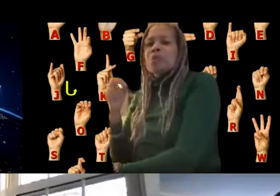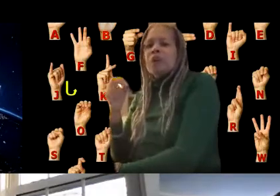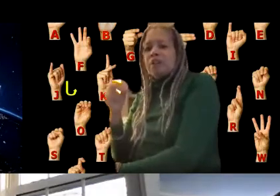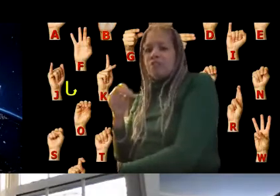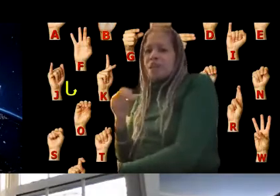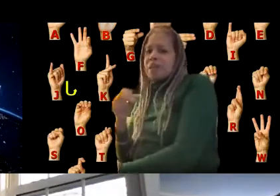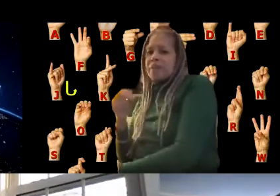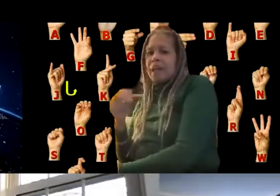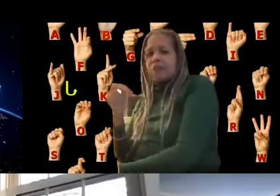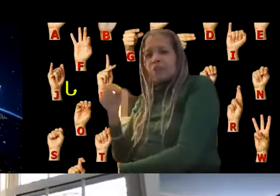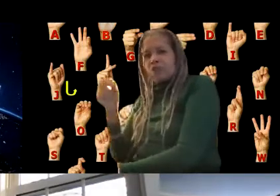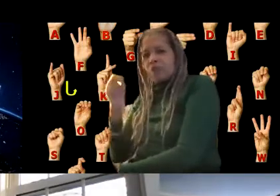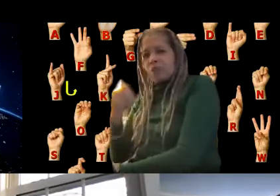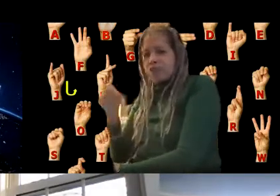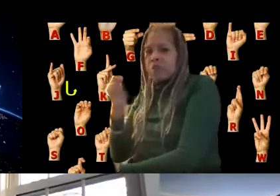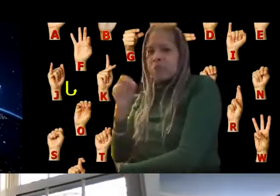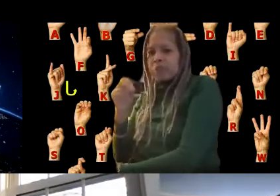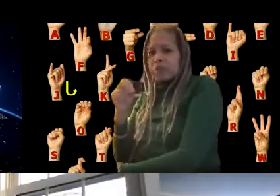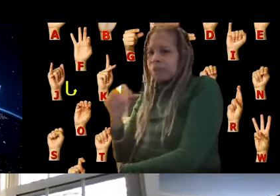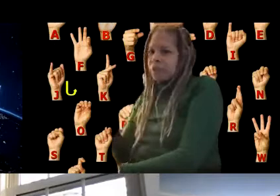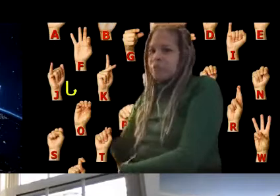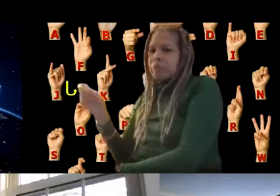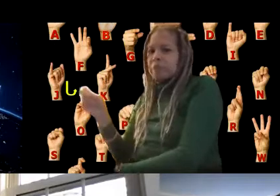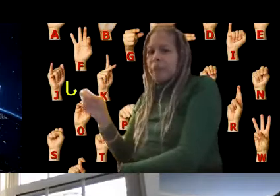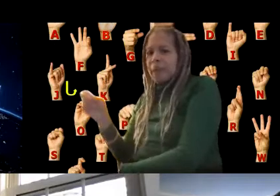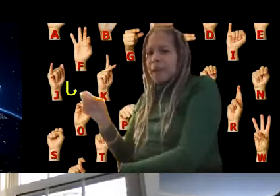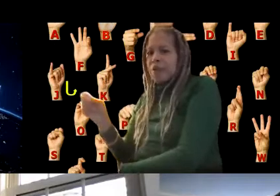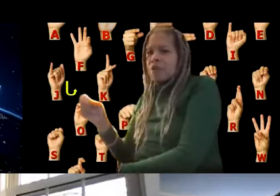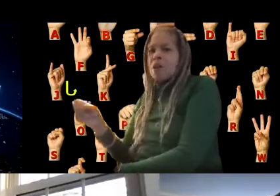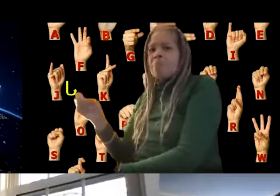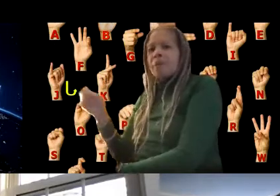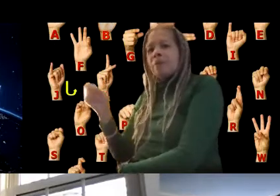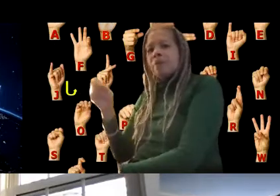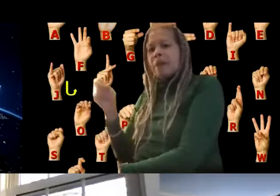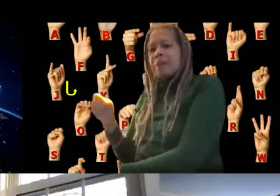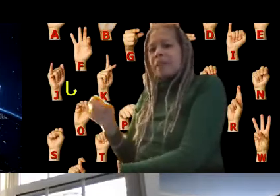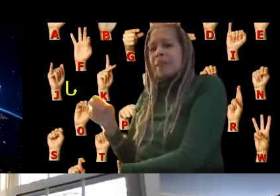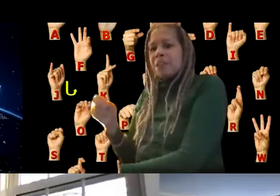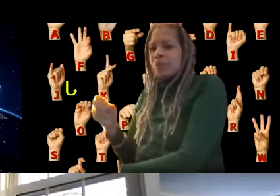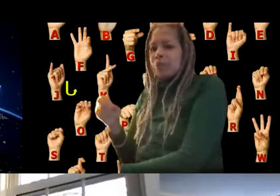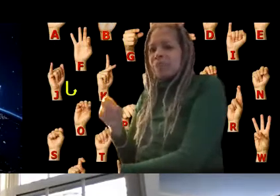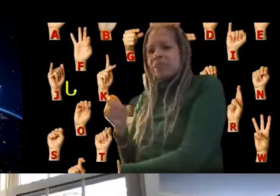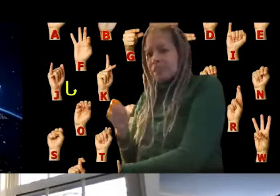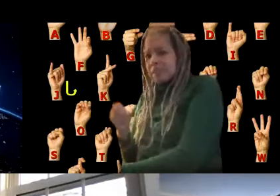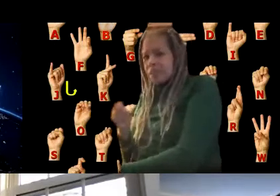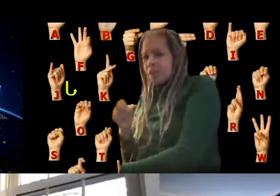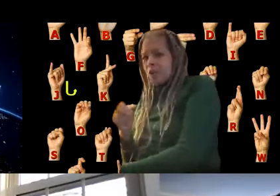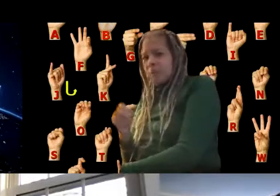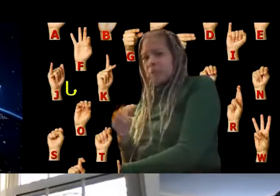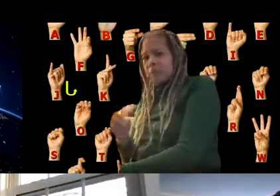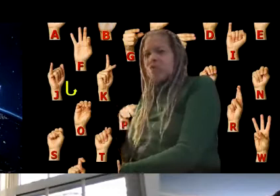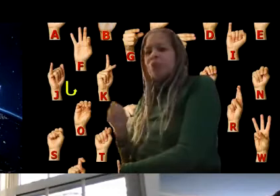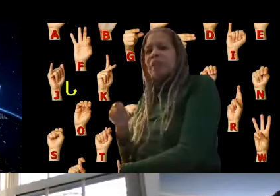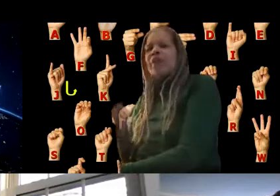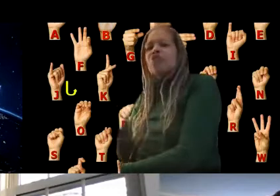own understanding of how diversity works in the world, so we talked a little bit about power, but I think Andy's point really does get home